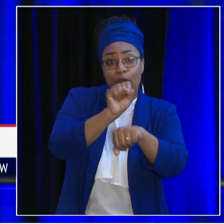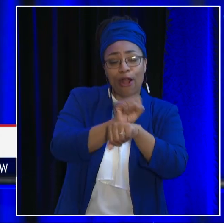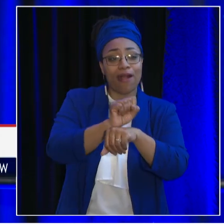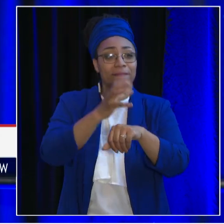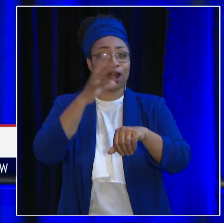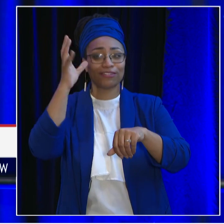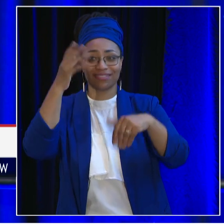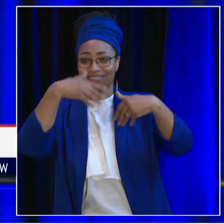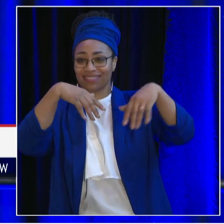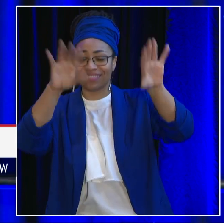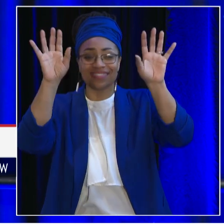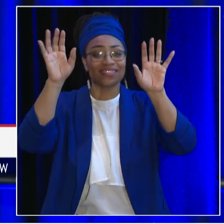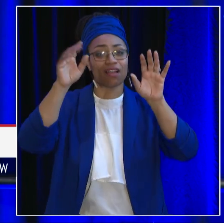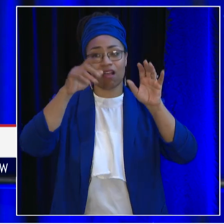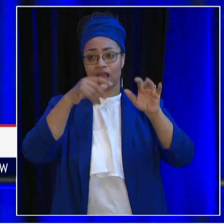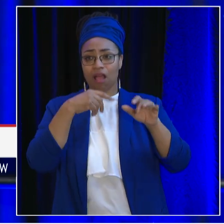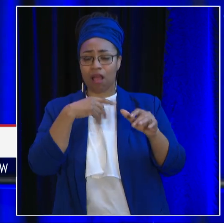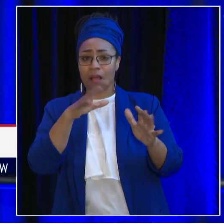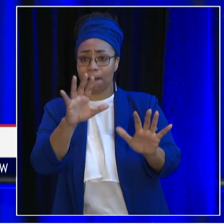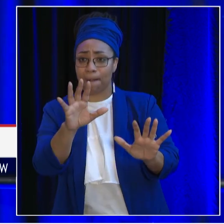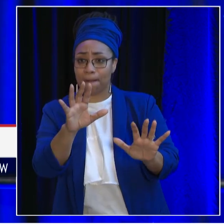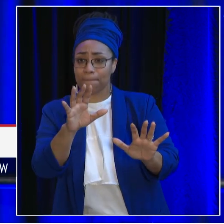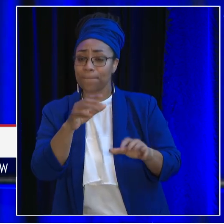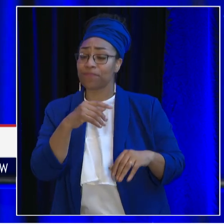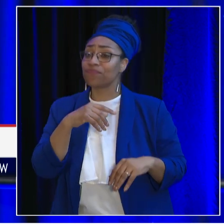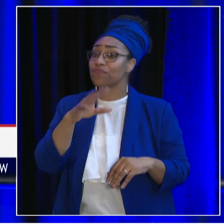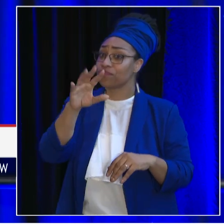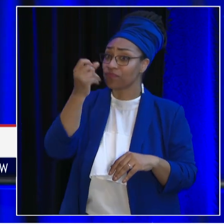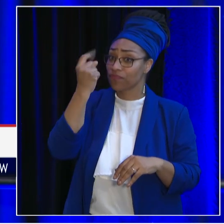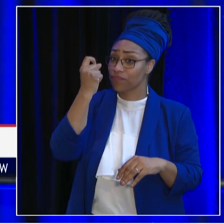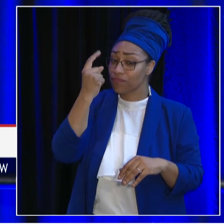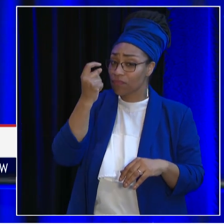says, I would ban assault weapons so I don't get shot in school.